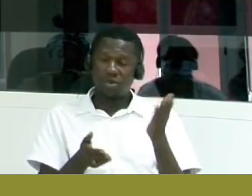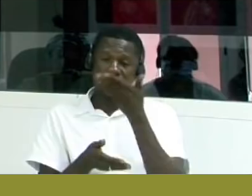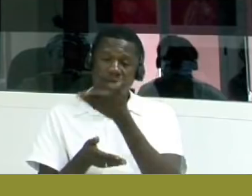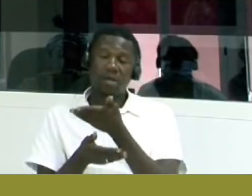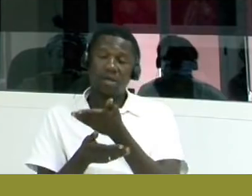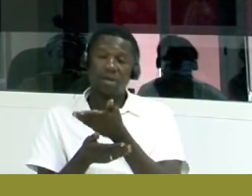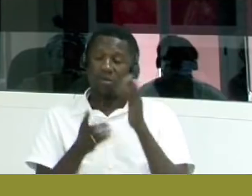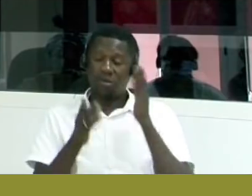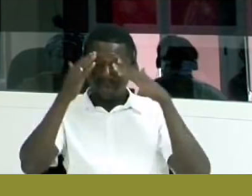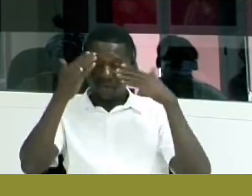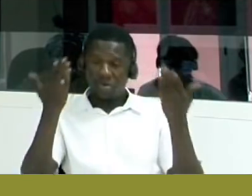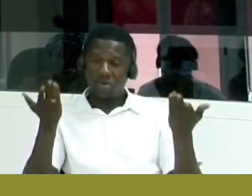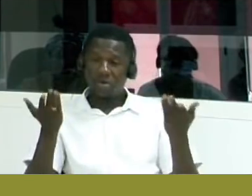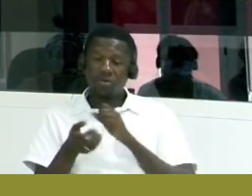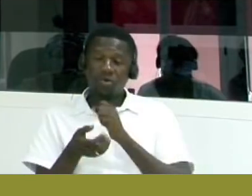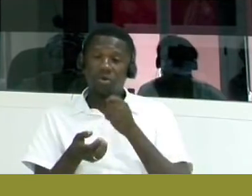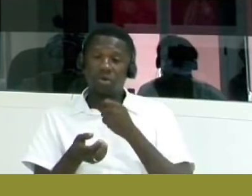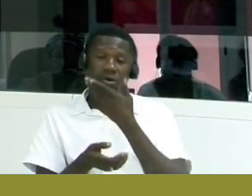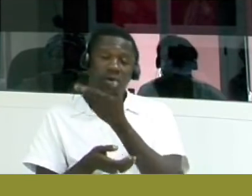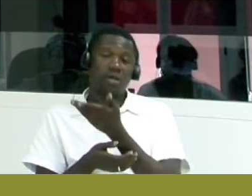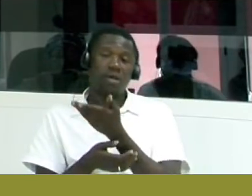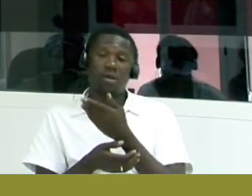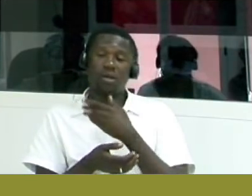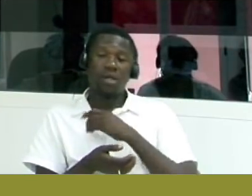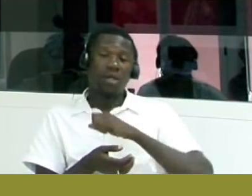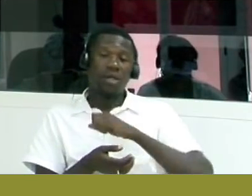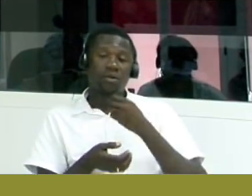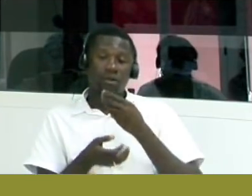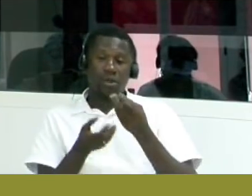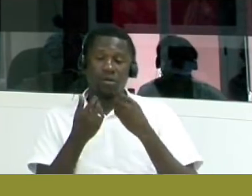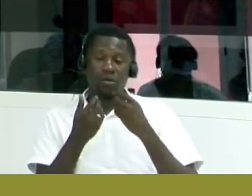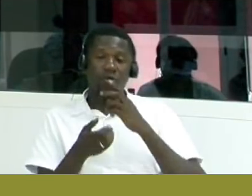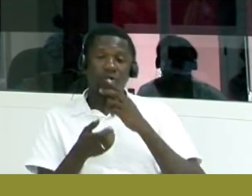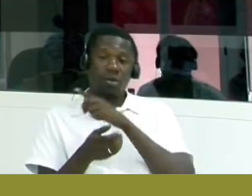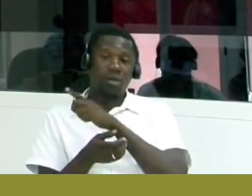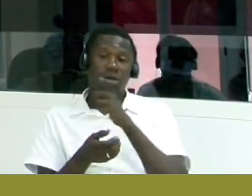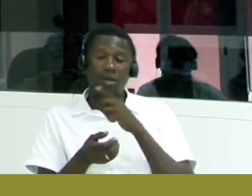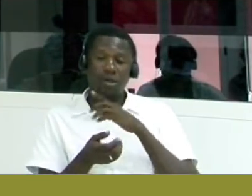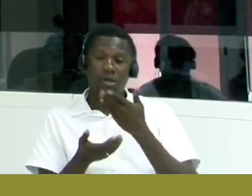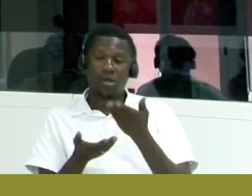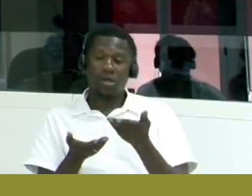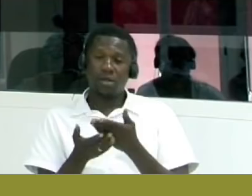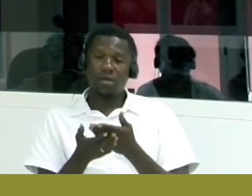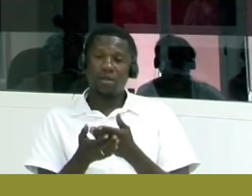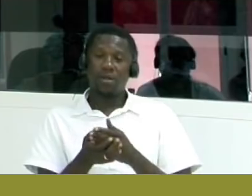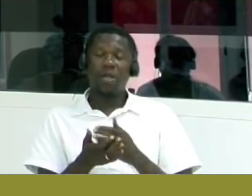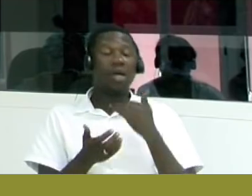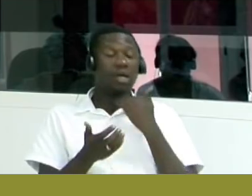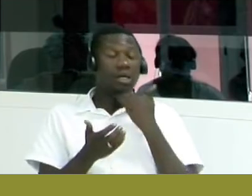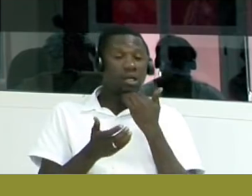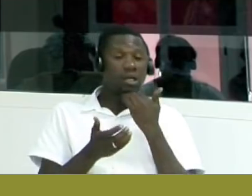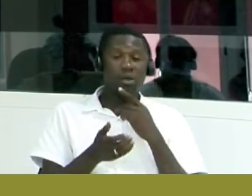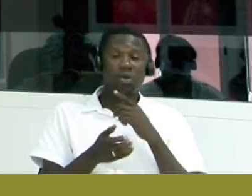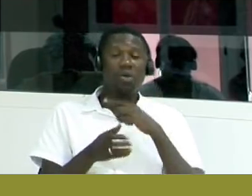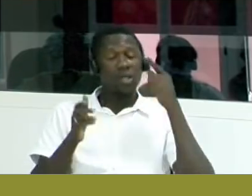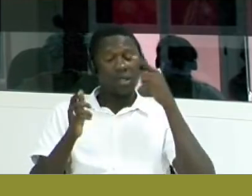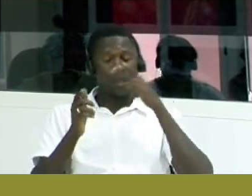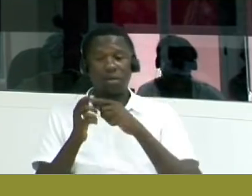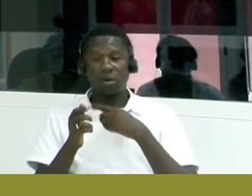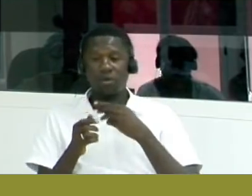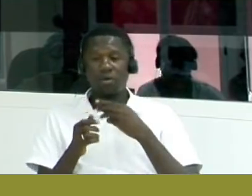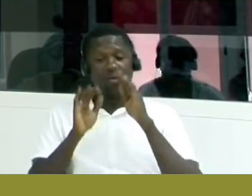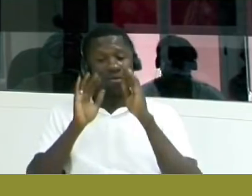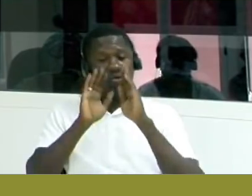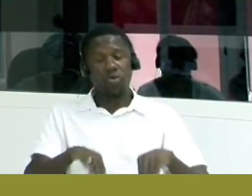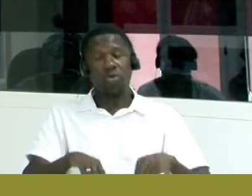because I was not there, and they refused to tell me who they were. I have inquired until I was cautioned to drop this matter. We will come to